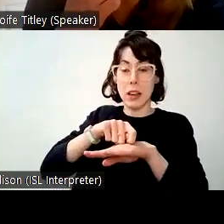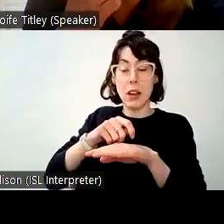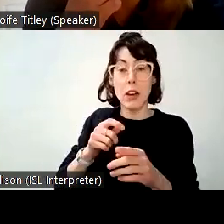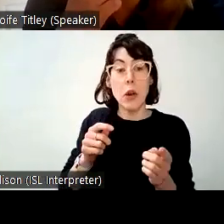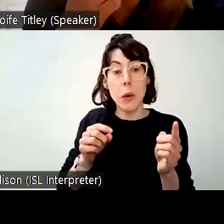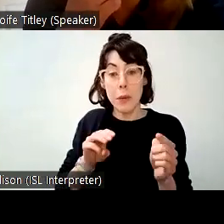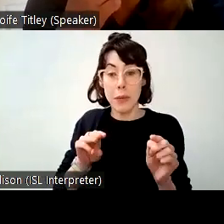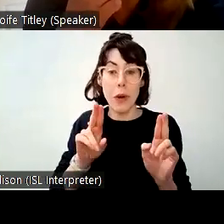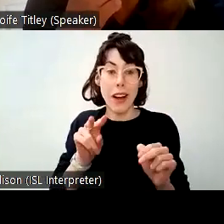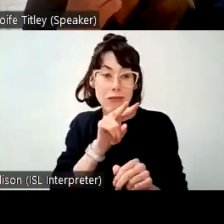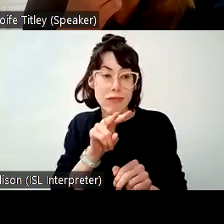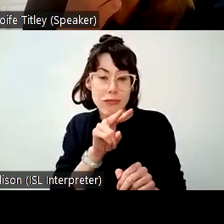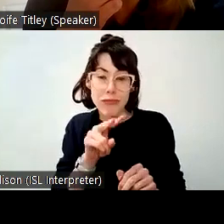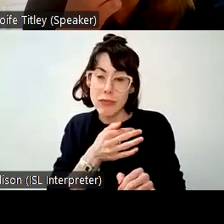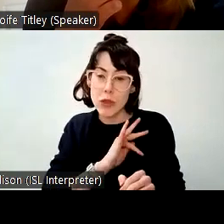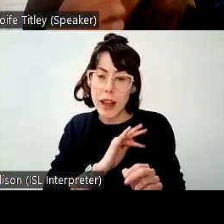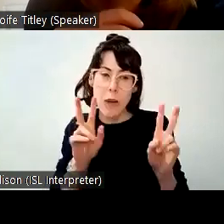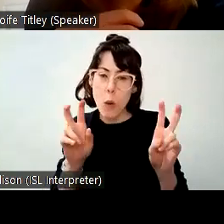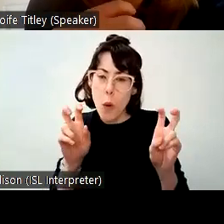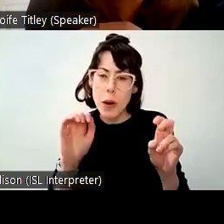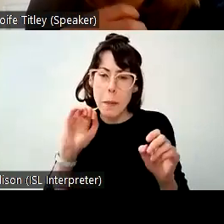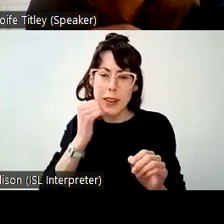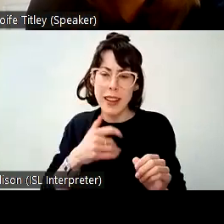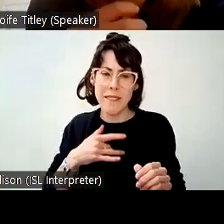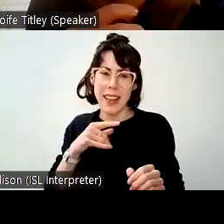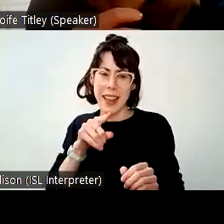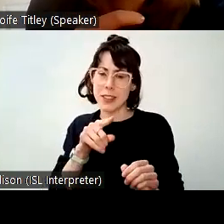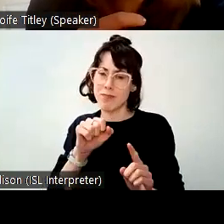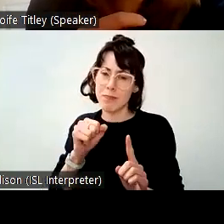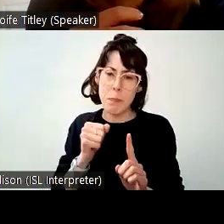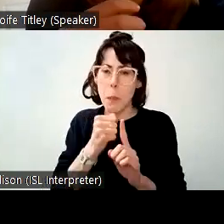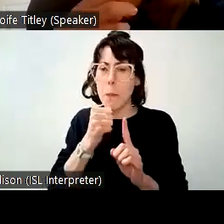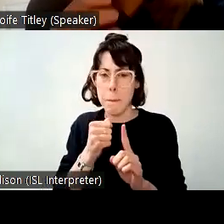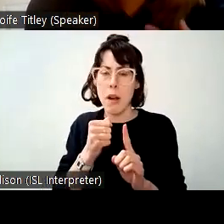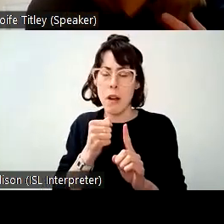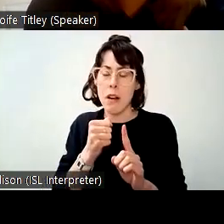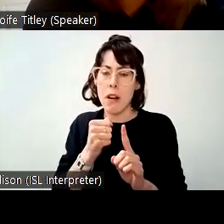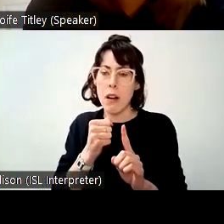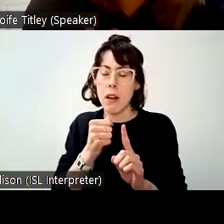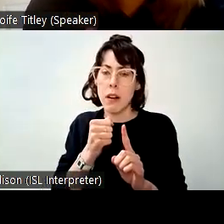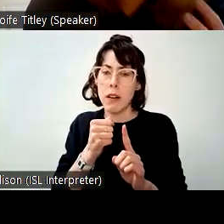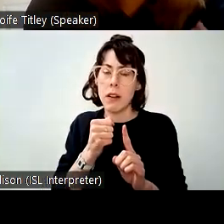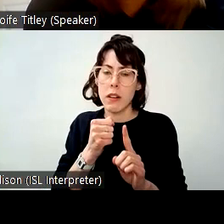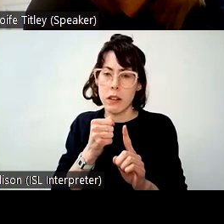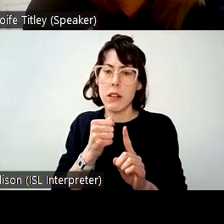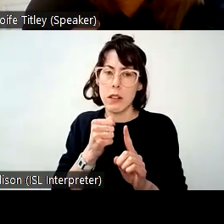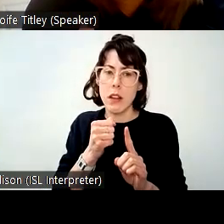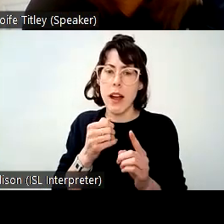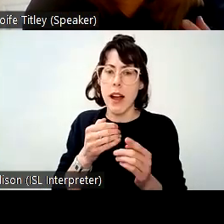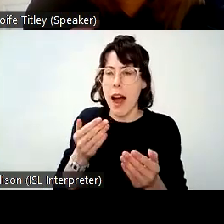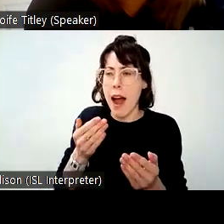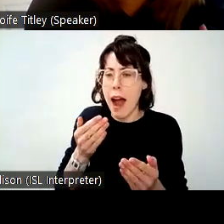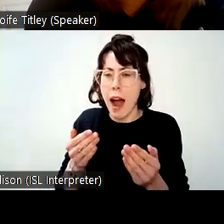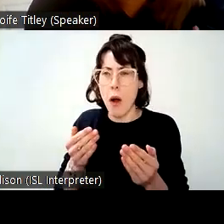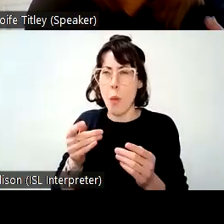there to read it yourself, because I think it really hits to the heart of how conceptions of